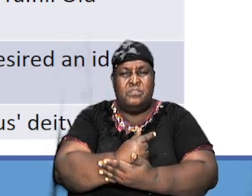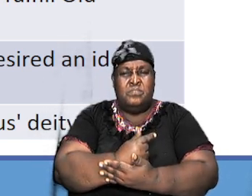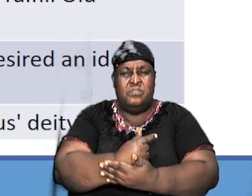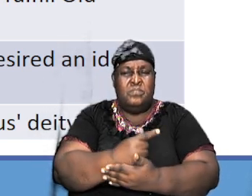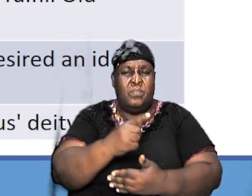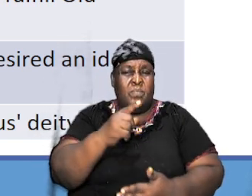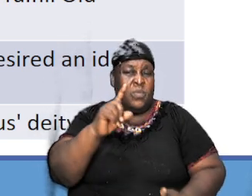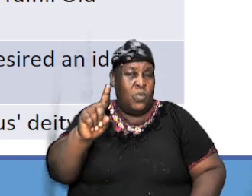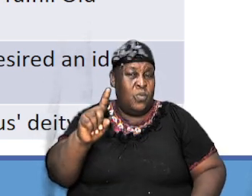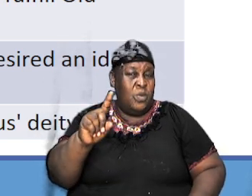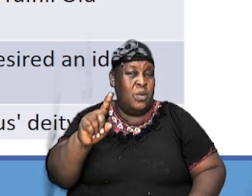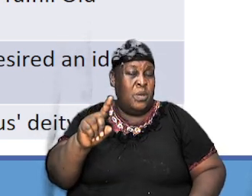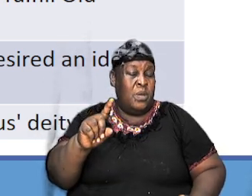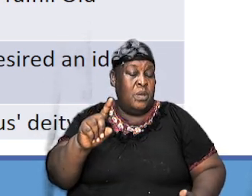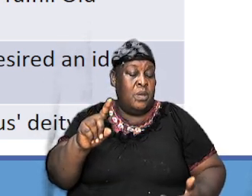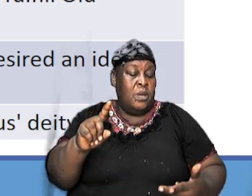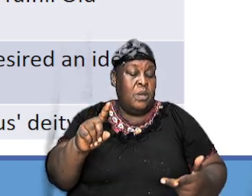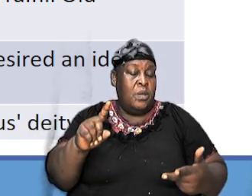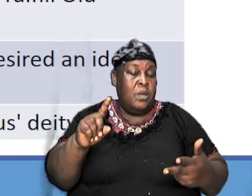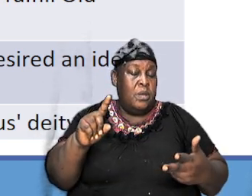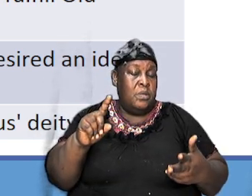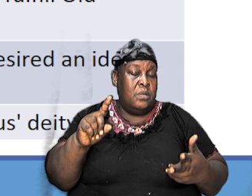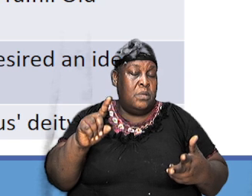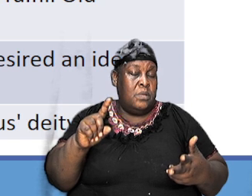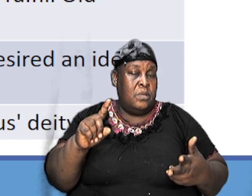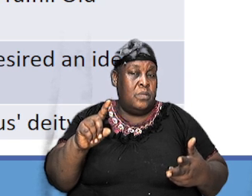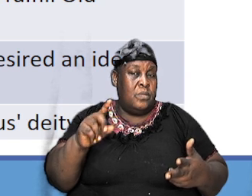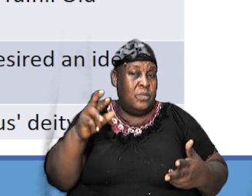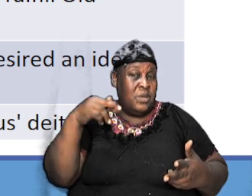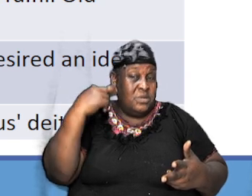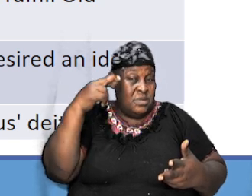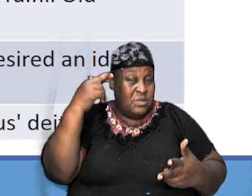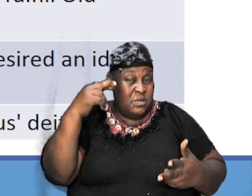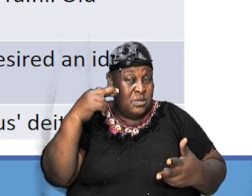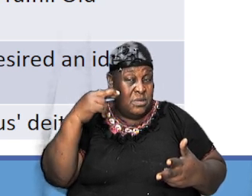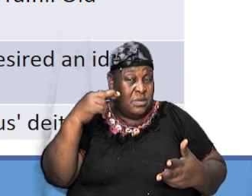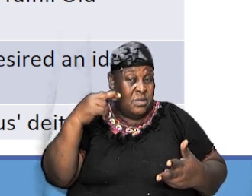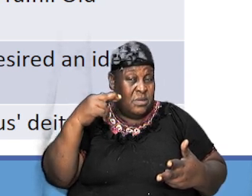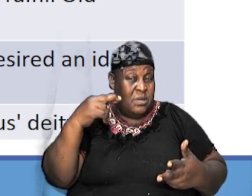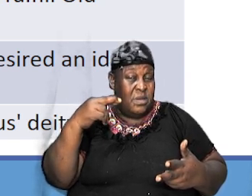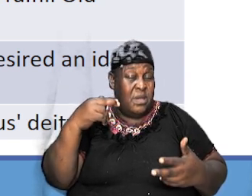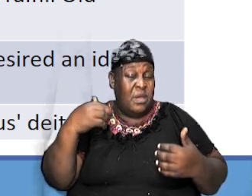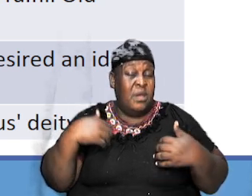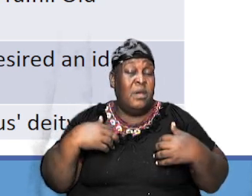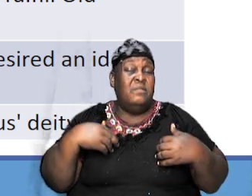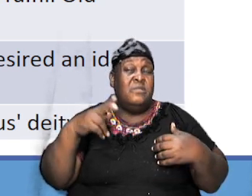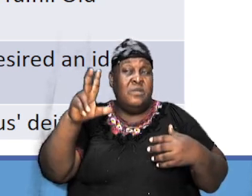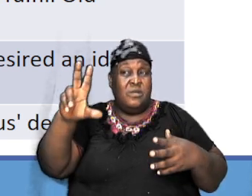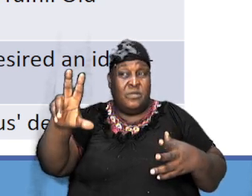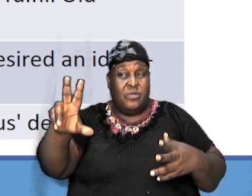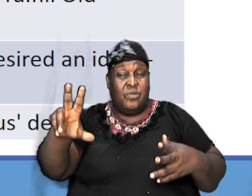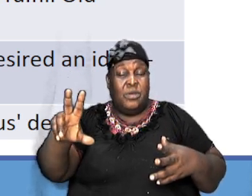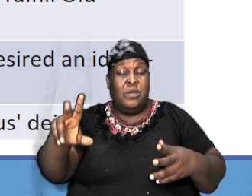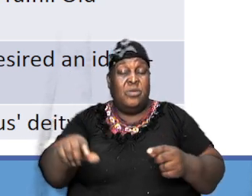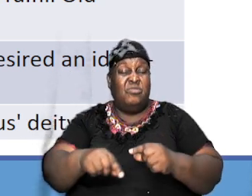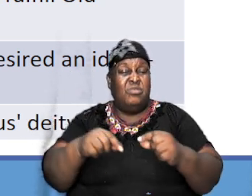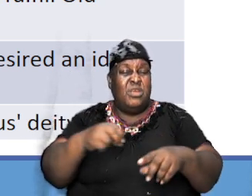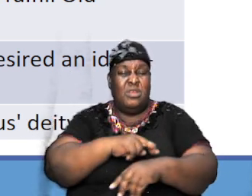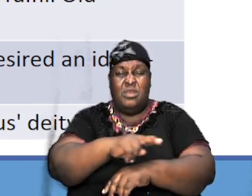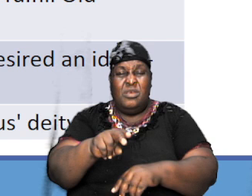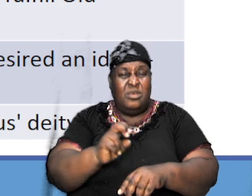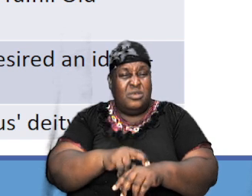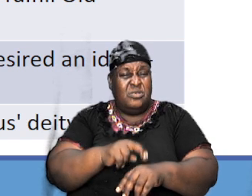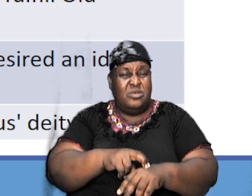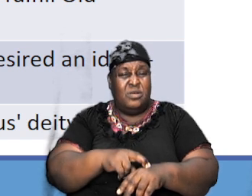reasons we had three great nations around during Jesus' time. So we